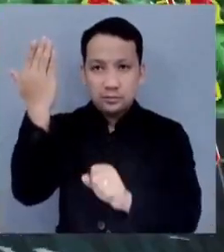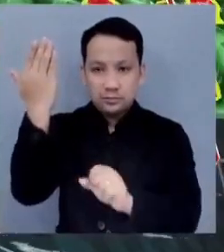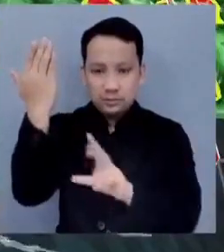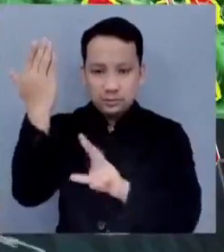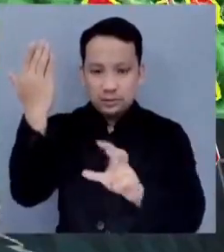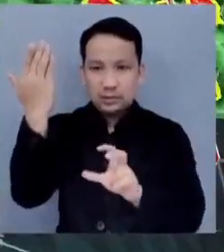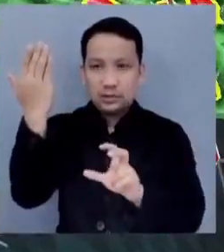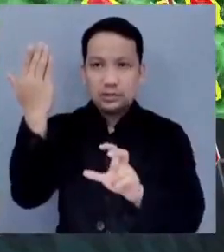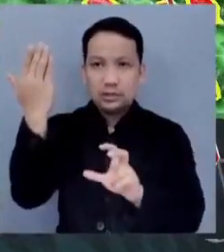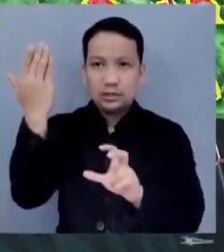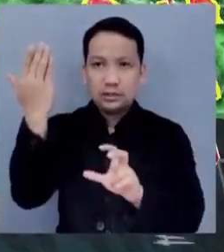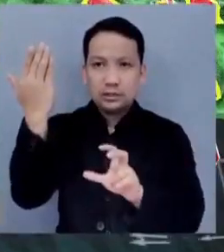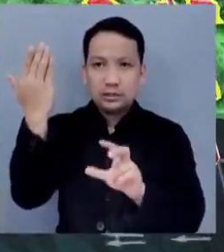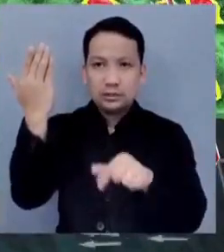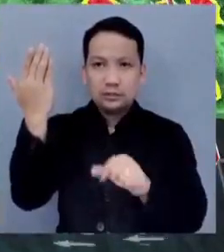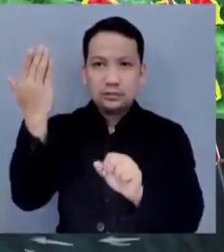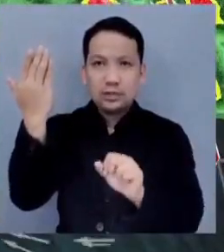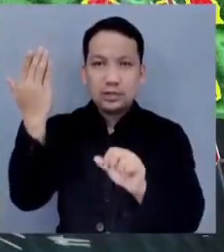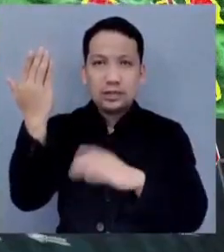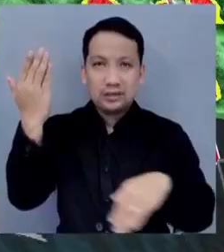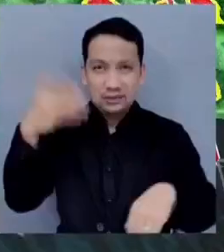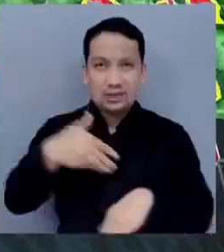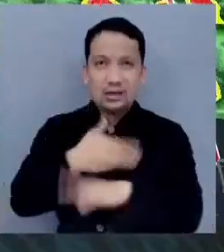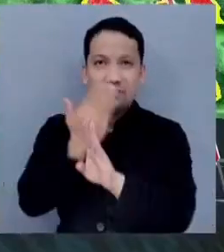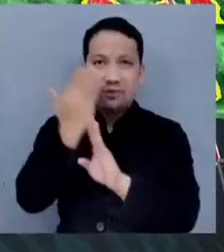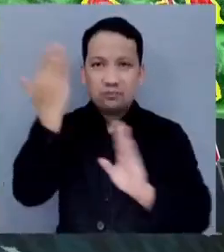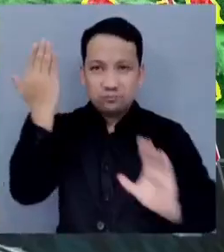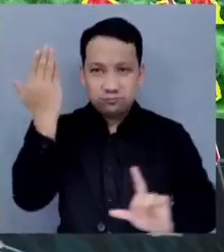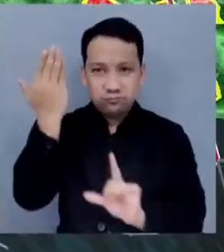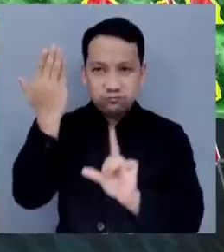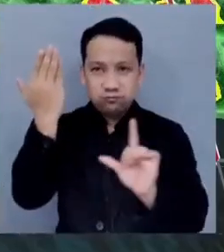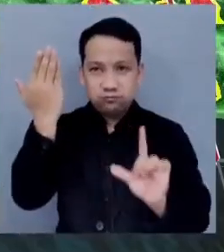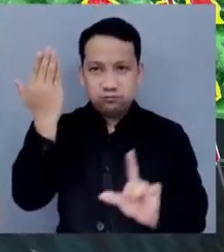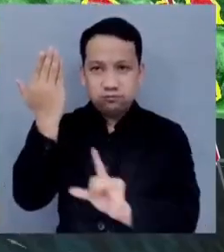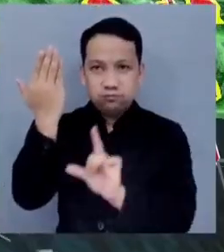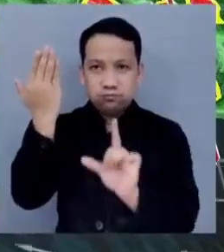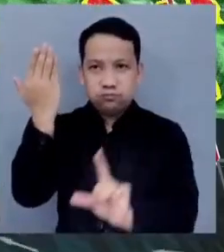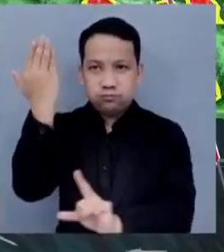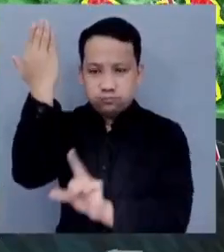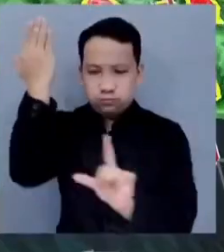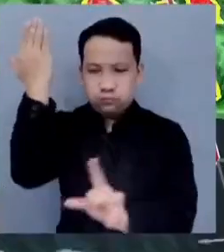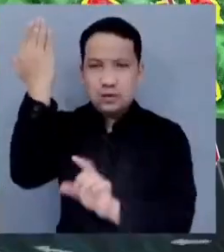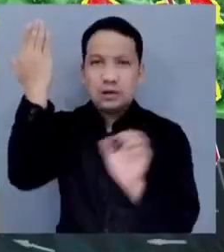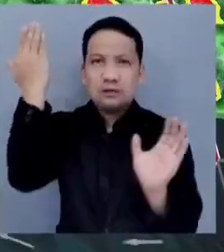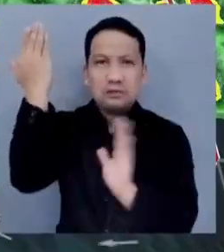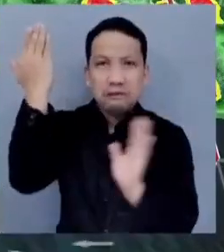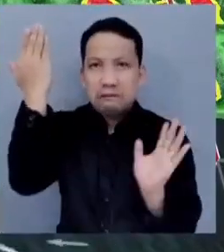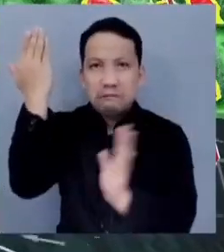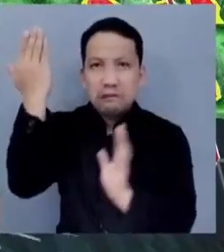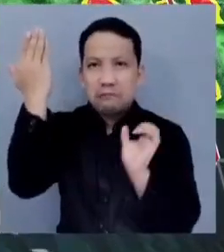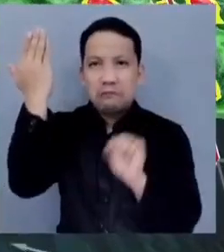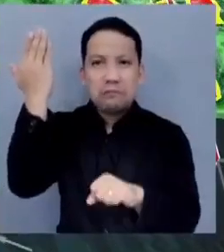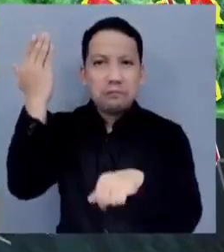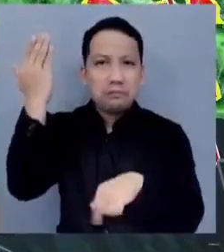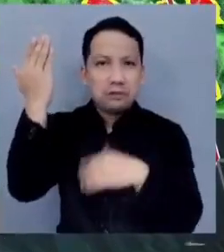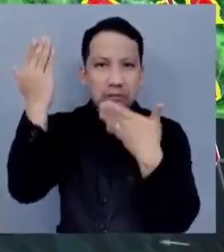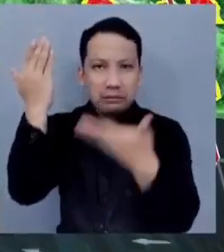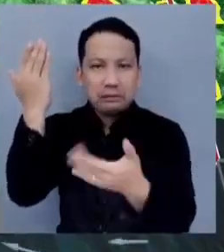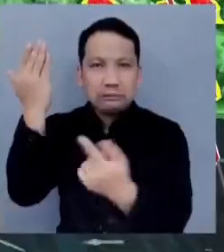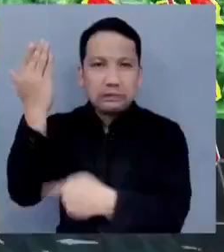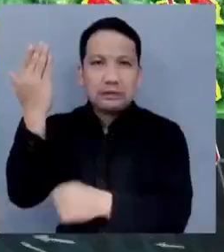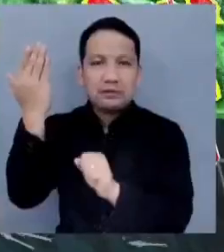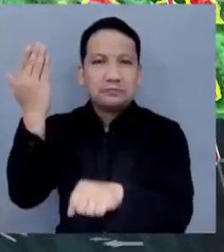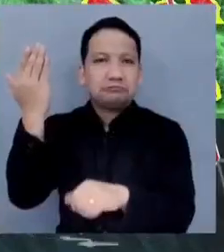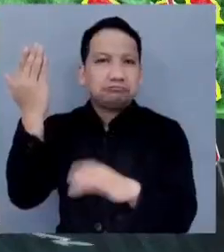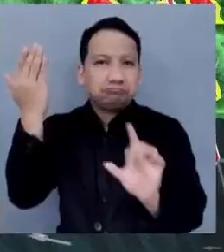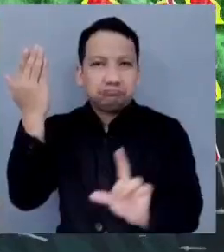kilometers east-southeast of Davao City. Pagasa says it is unlikely to develop into a storm and may dissipate in the coming days. At times,